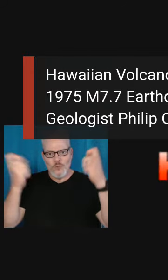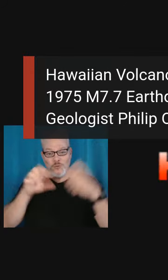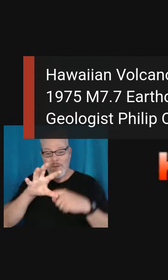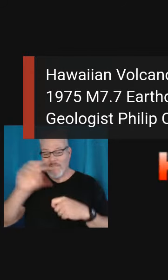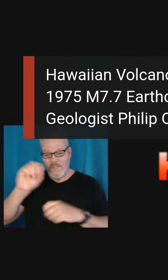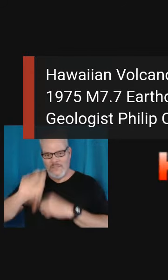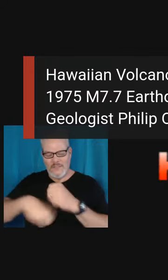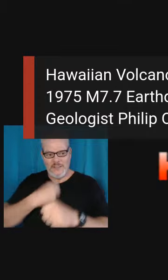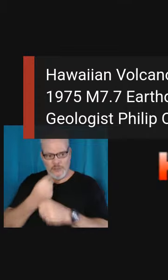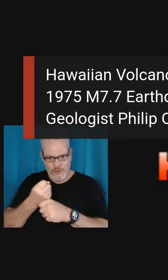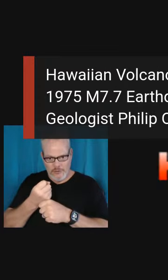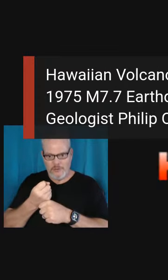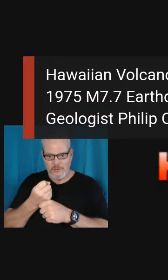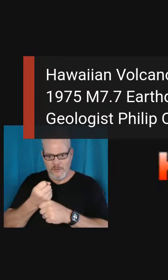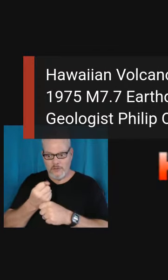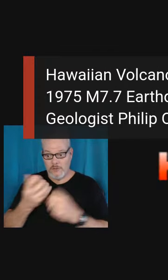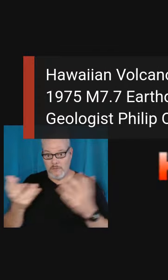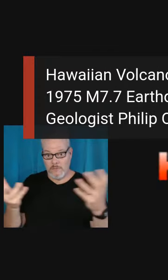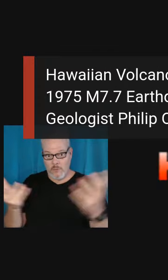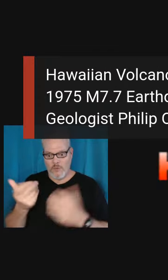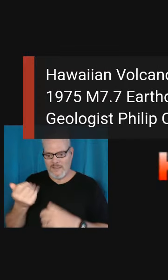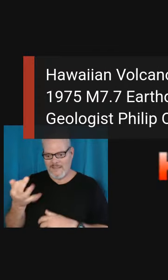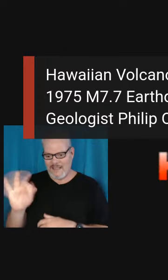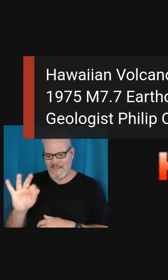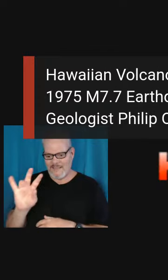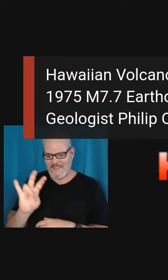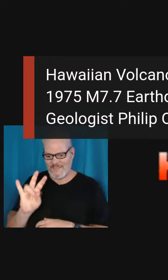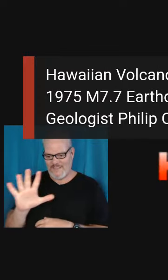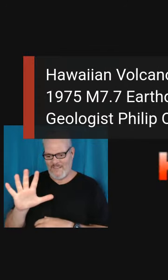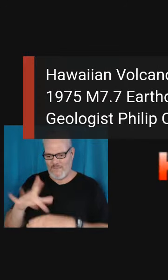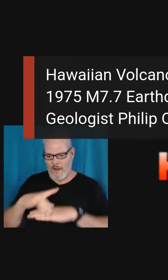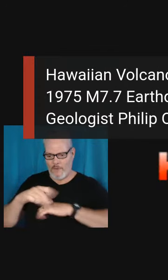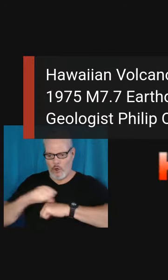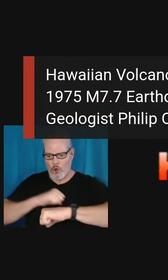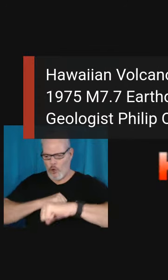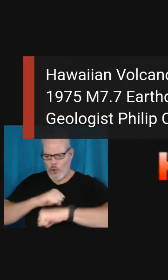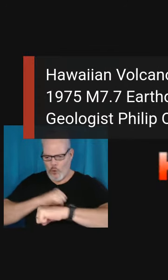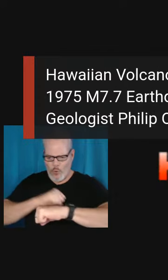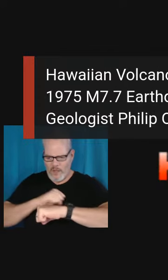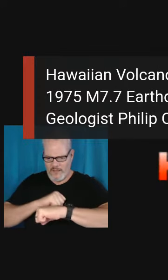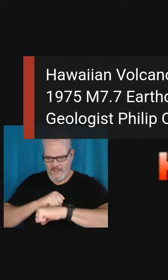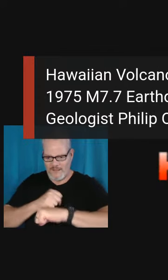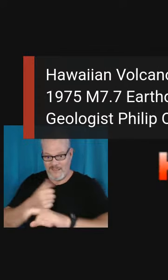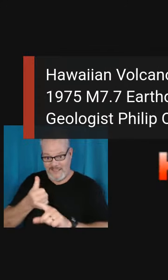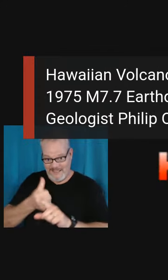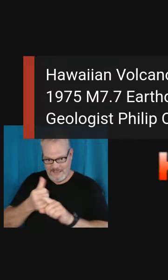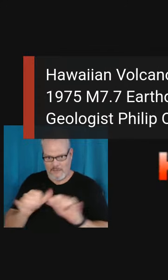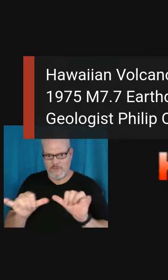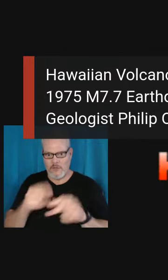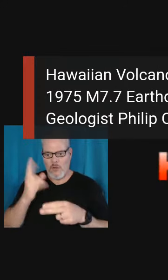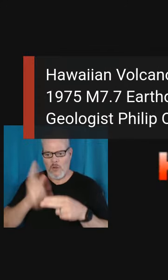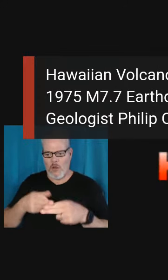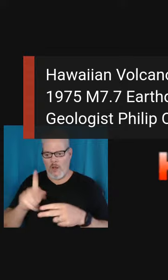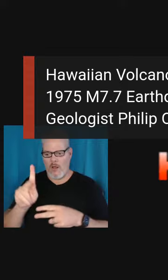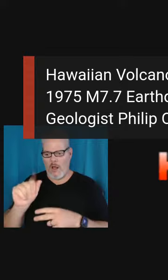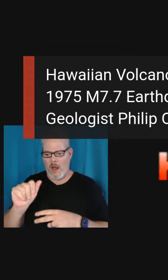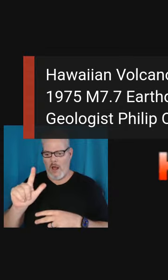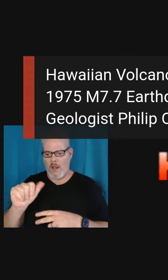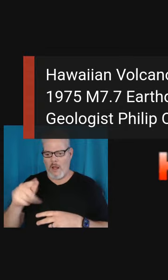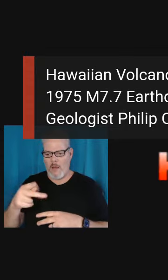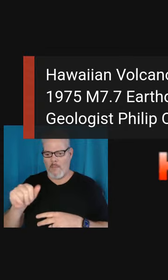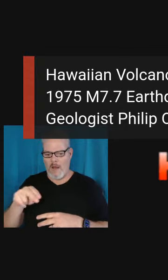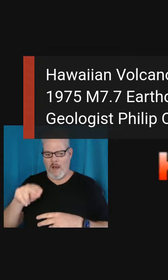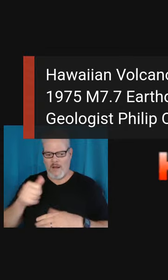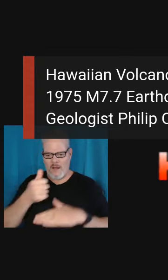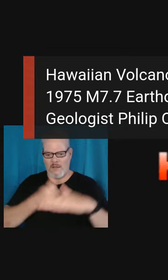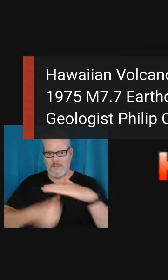anniversary of the 1975 earthquake, which is called the Kalapana earthquake, was underneath the south flank of